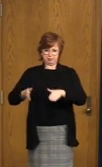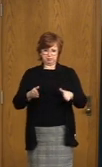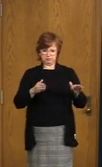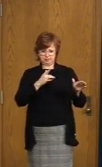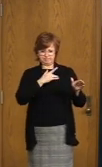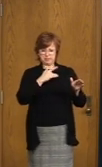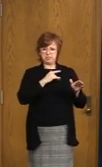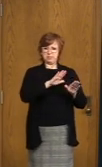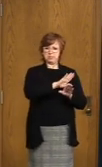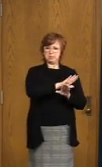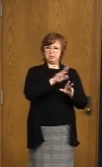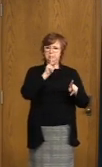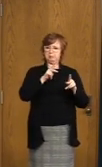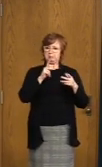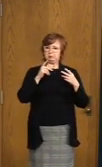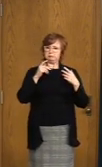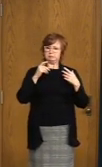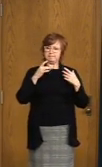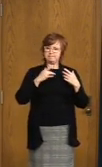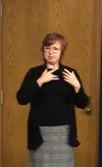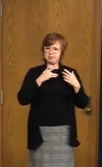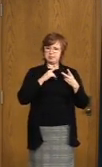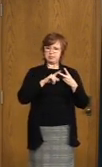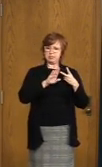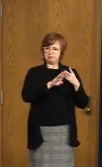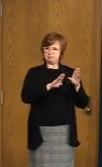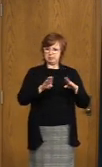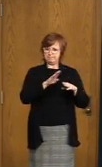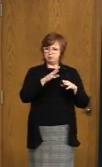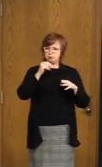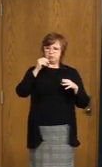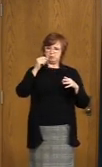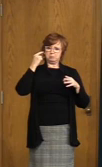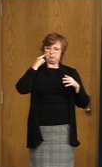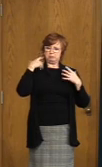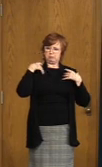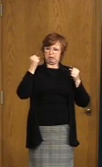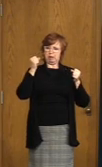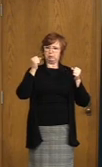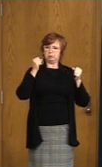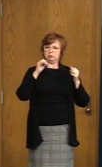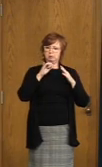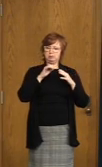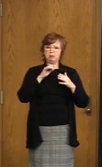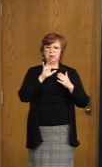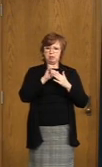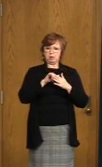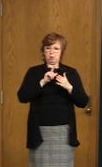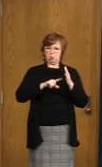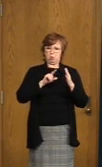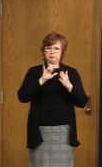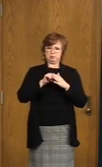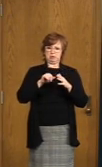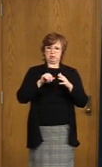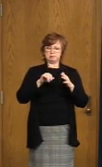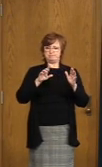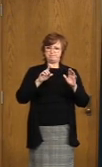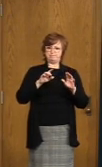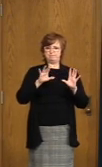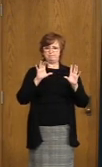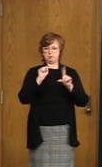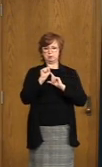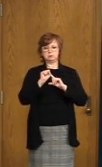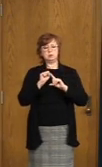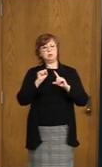at. We most certainly, I think, and the vast majority will agree that line was crossed. There is a place and a time